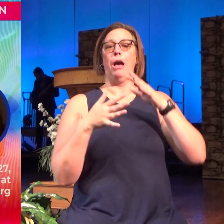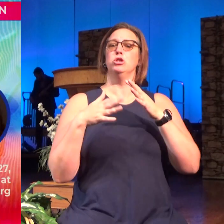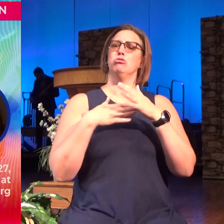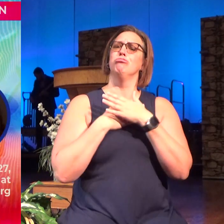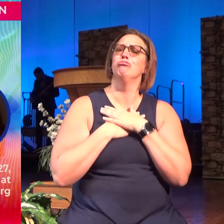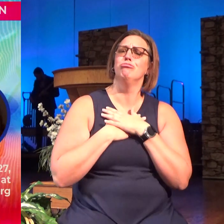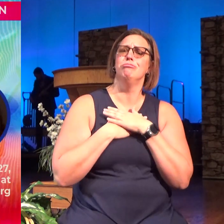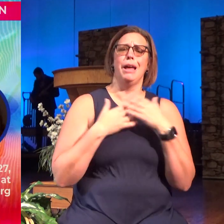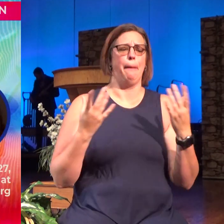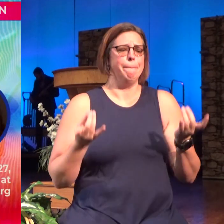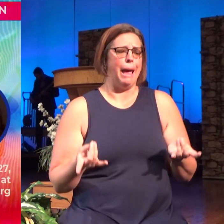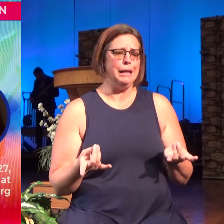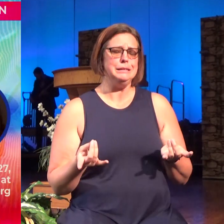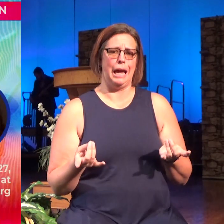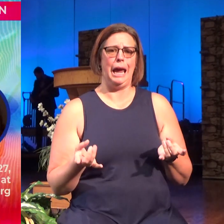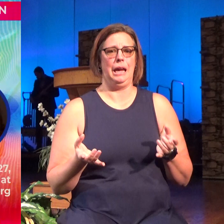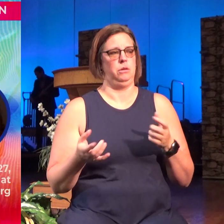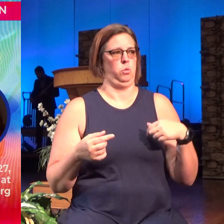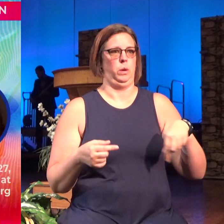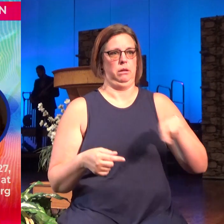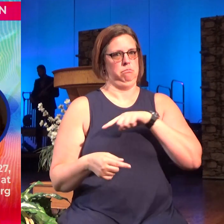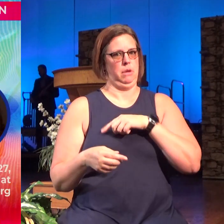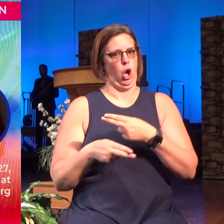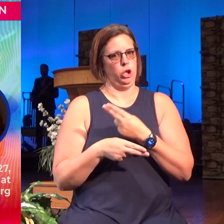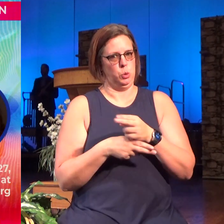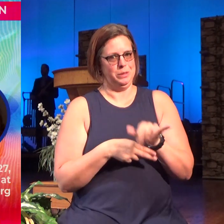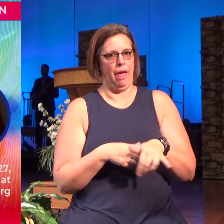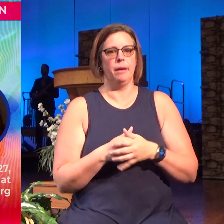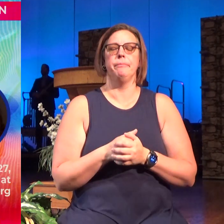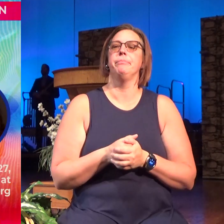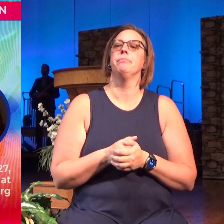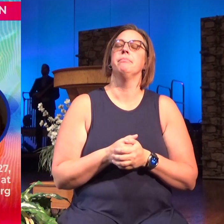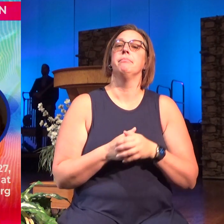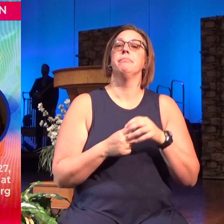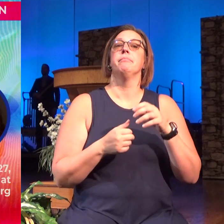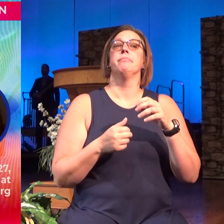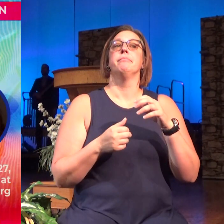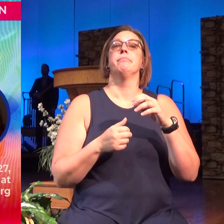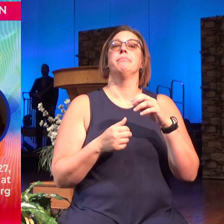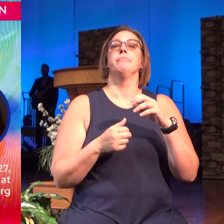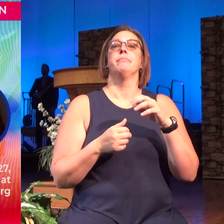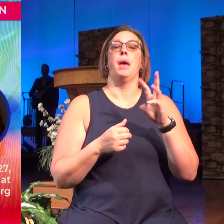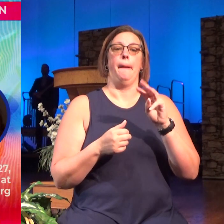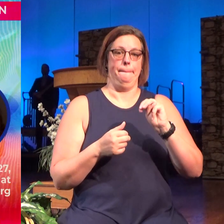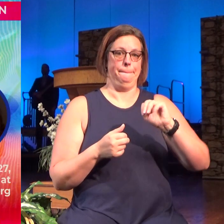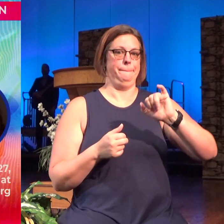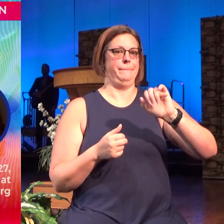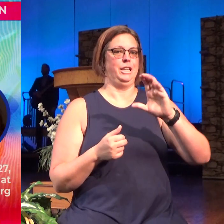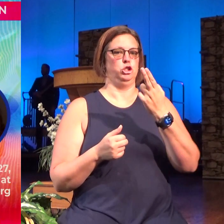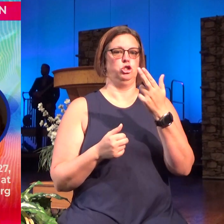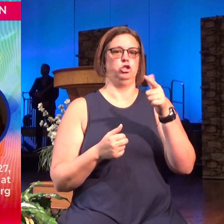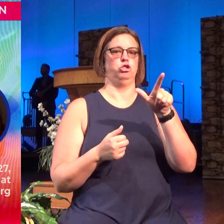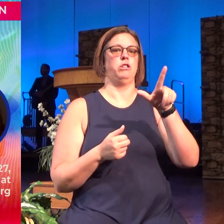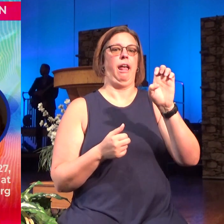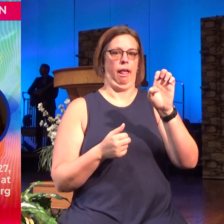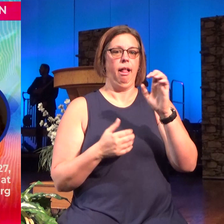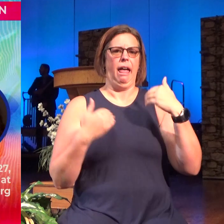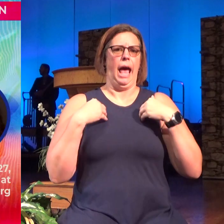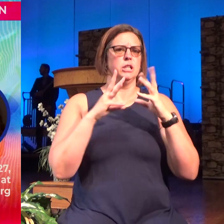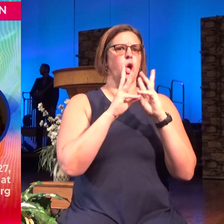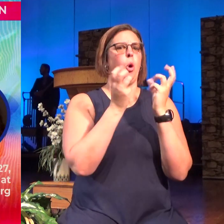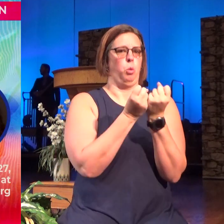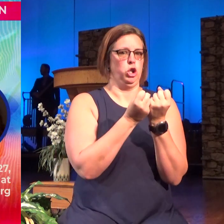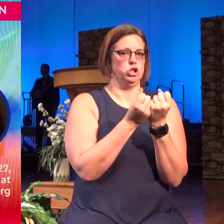of that. And then Reverend Michelle has a workshop coming up, 2-part workshop about thriving as